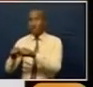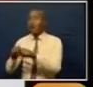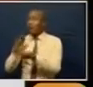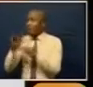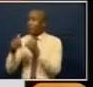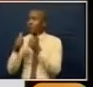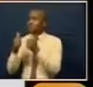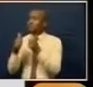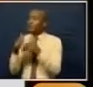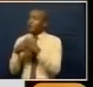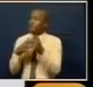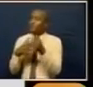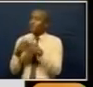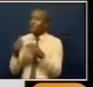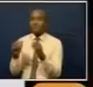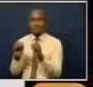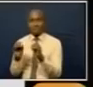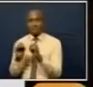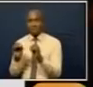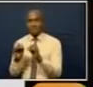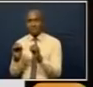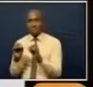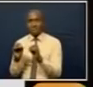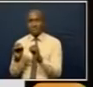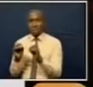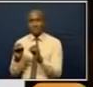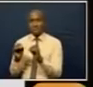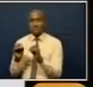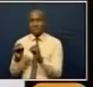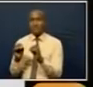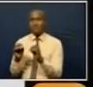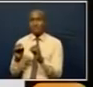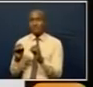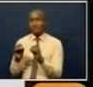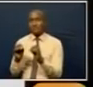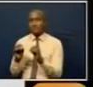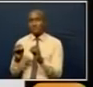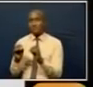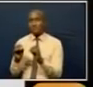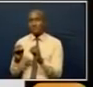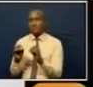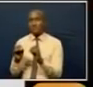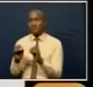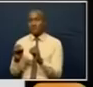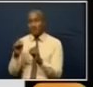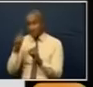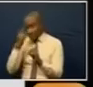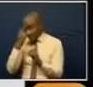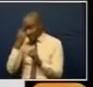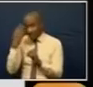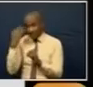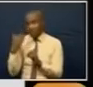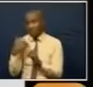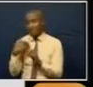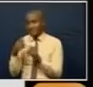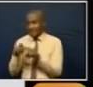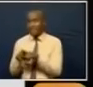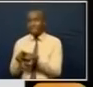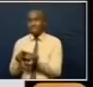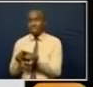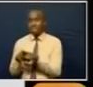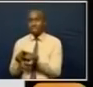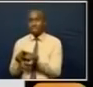or comfortable. If it's resigning, Jeff had resigned a long time ago, even as TNA chairman. Remember, I used to be fought every day. Yes. But, you know,